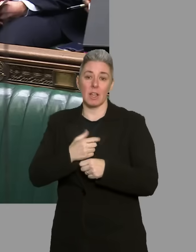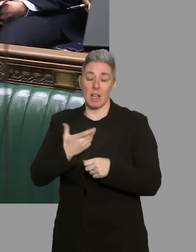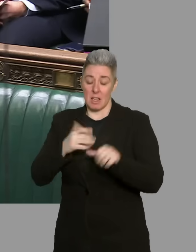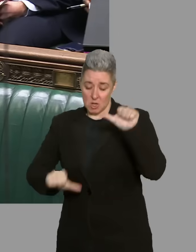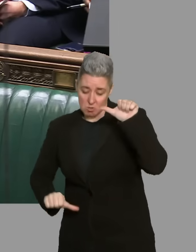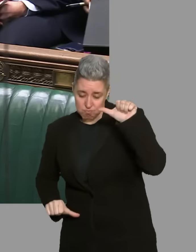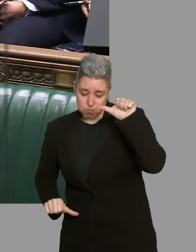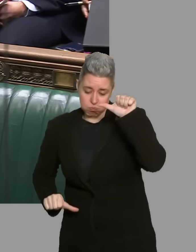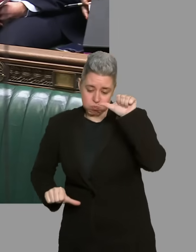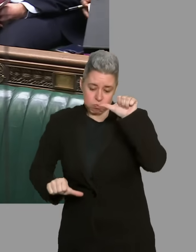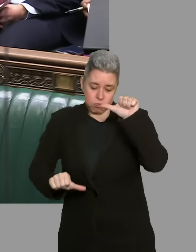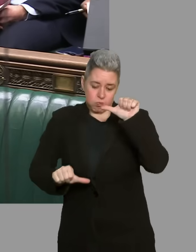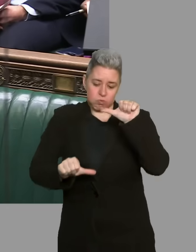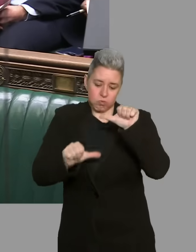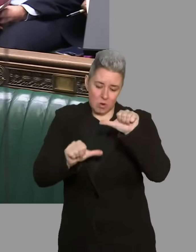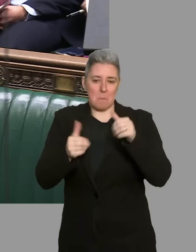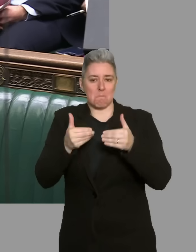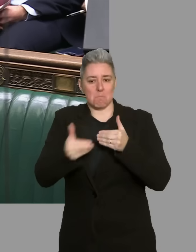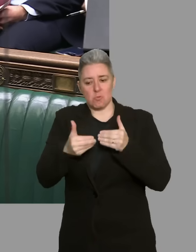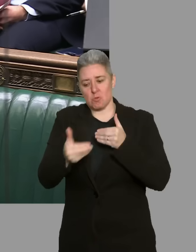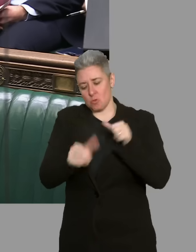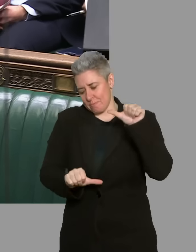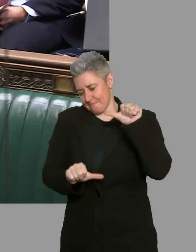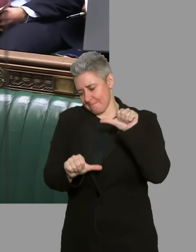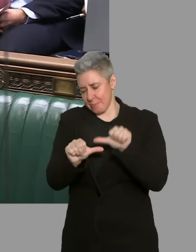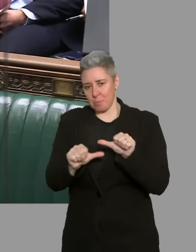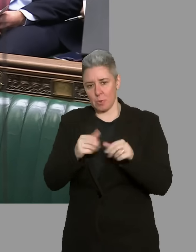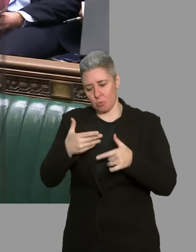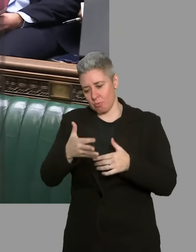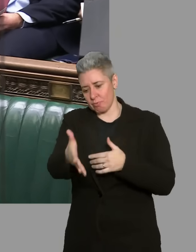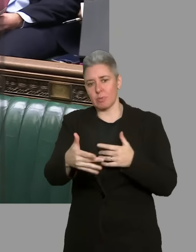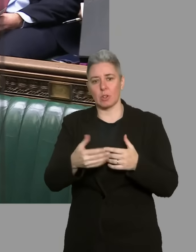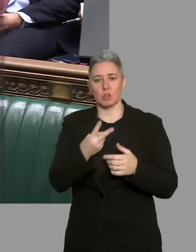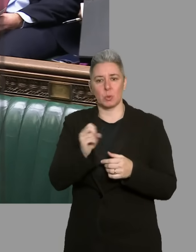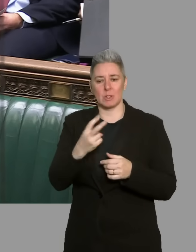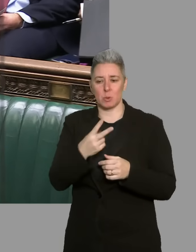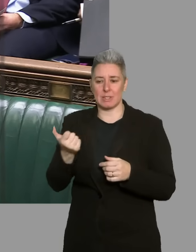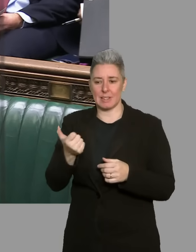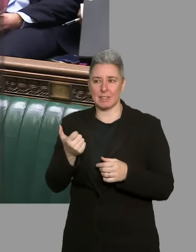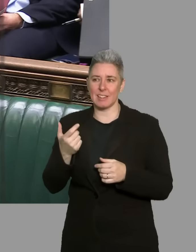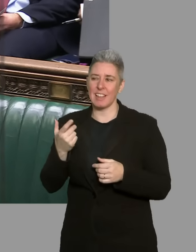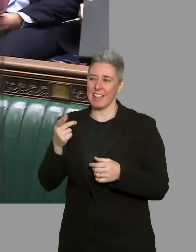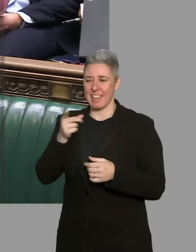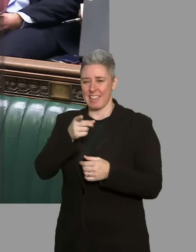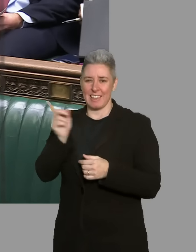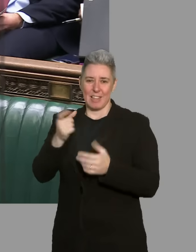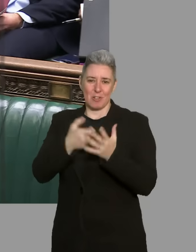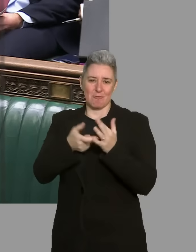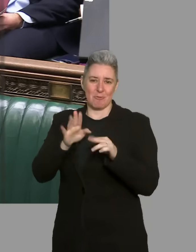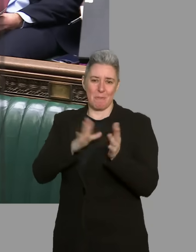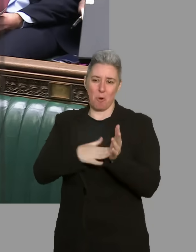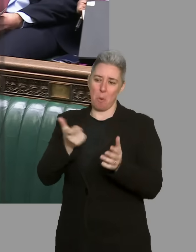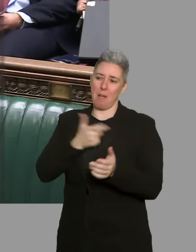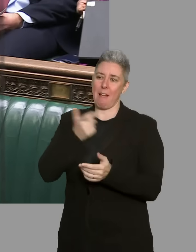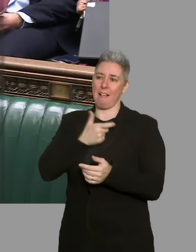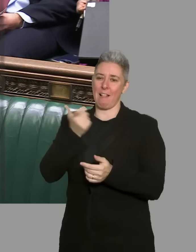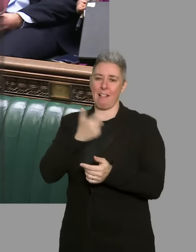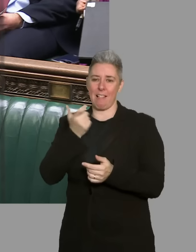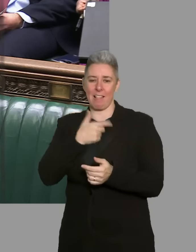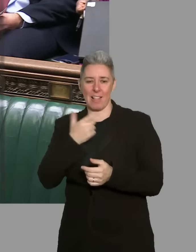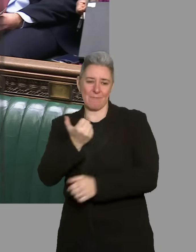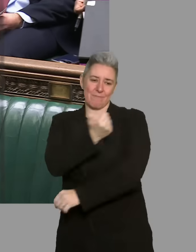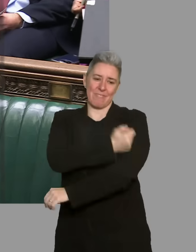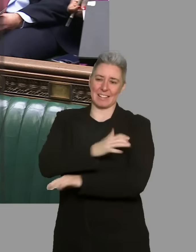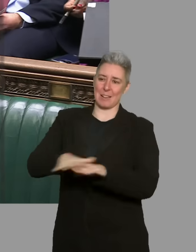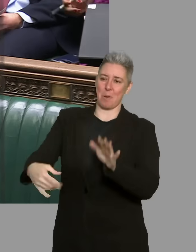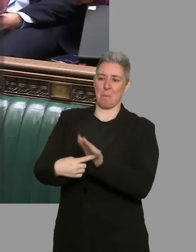he's absolutely right. They laugh at the denial of the importance of vaccines. Imagine where this country would be if they ever saw power.